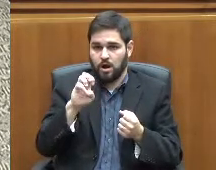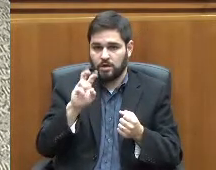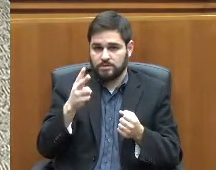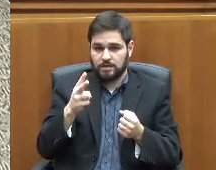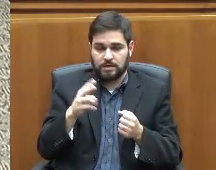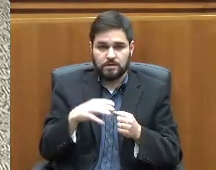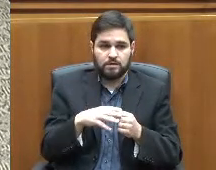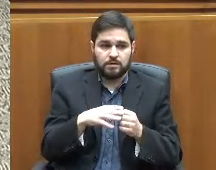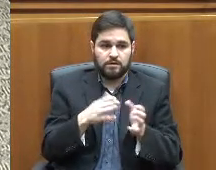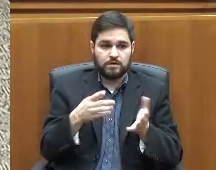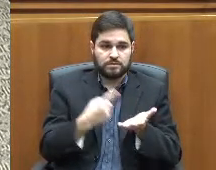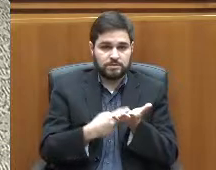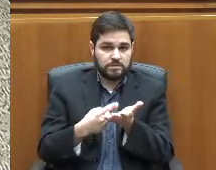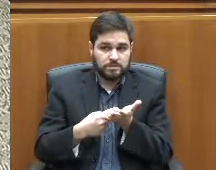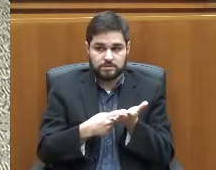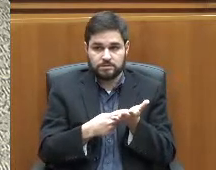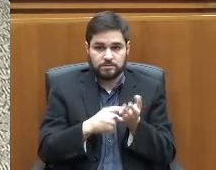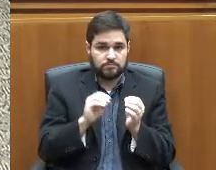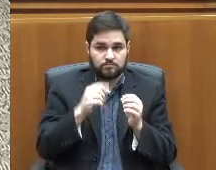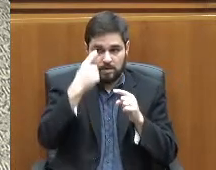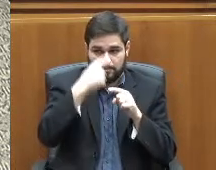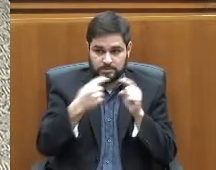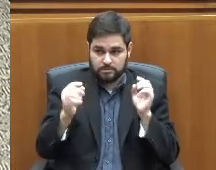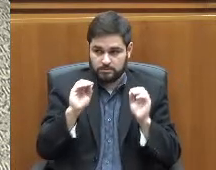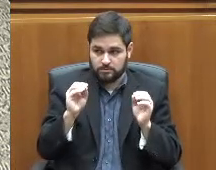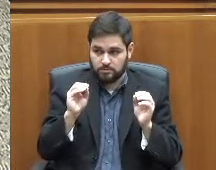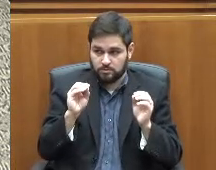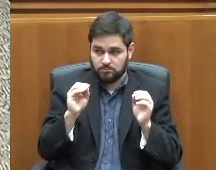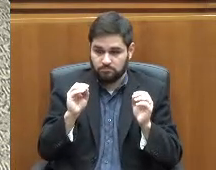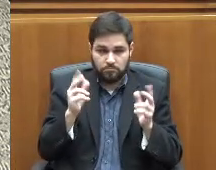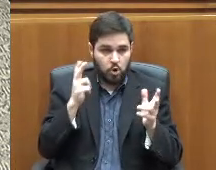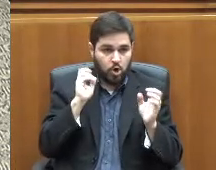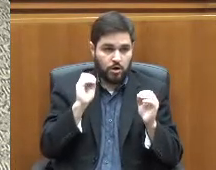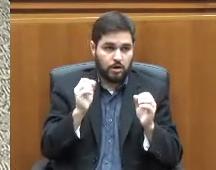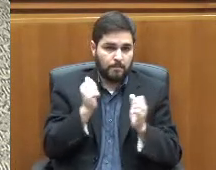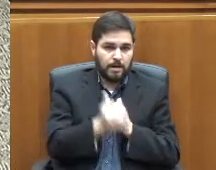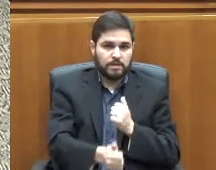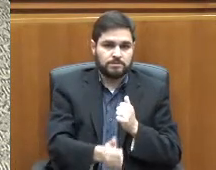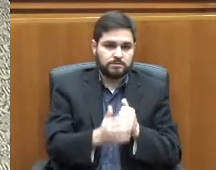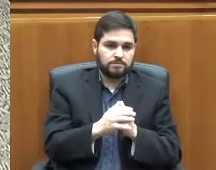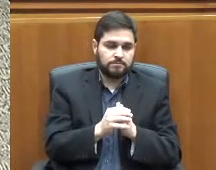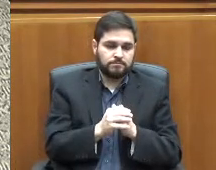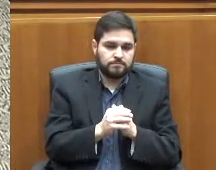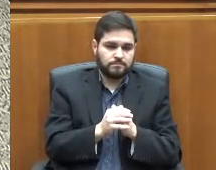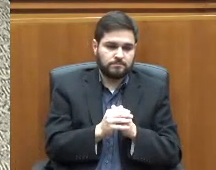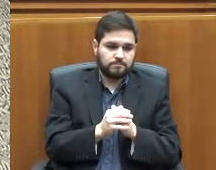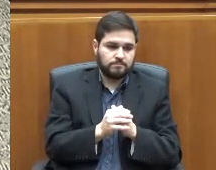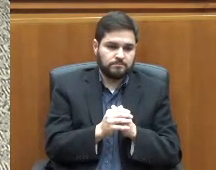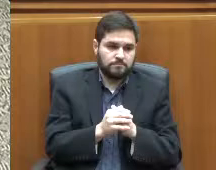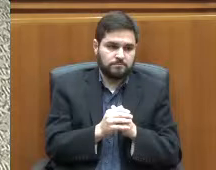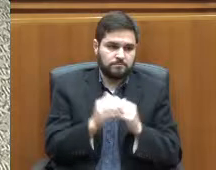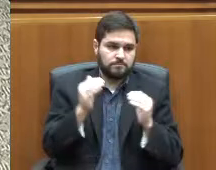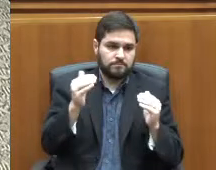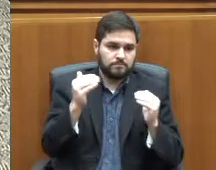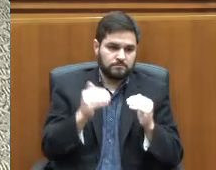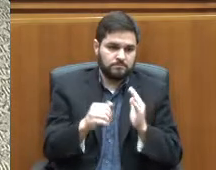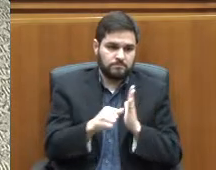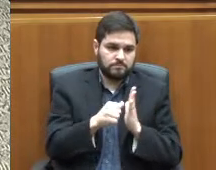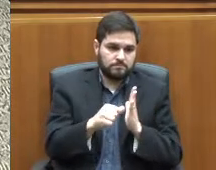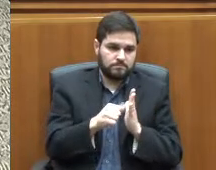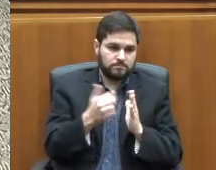Discussion? Opposition? Hearing none, motion passes. Next item,